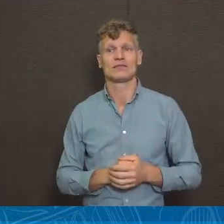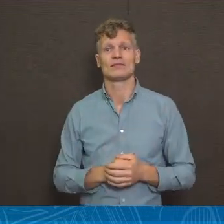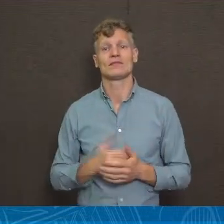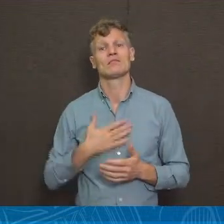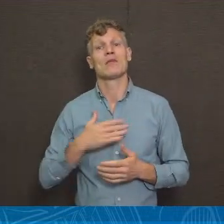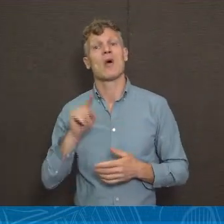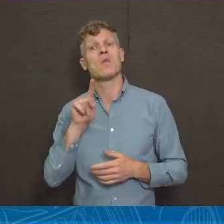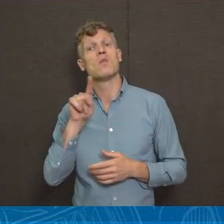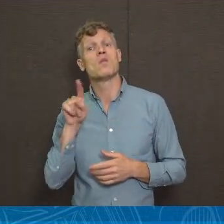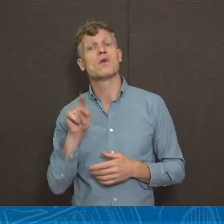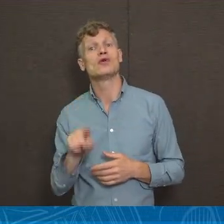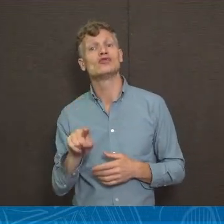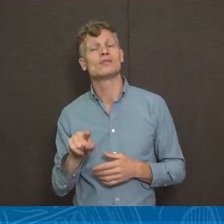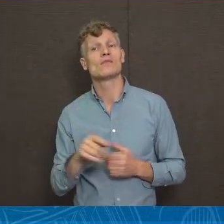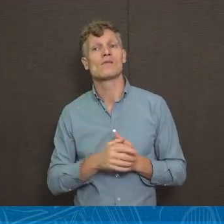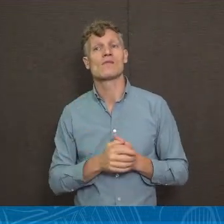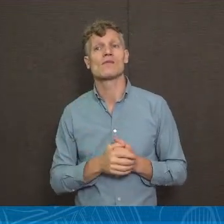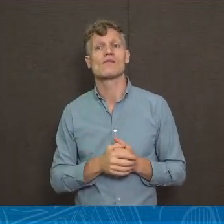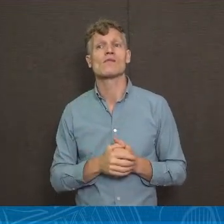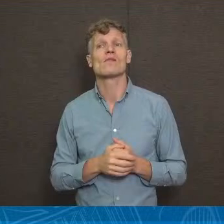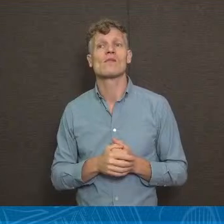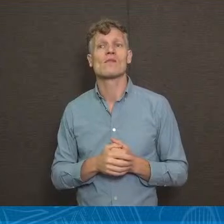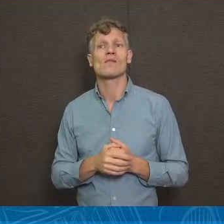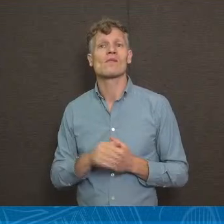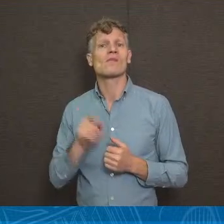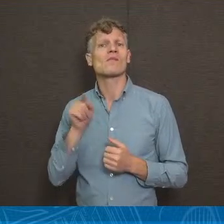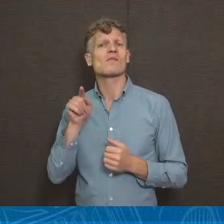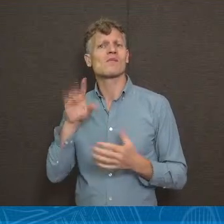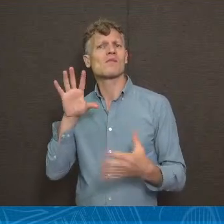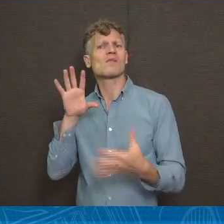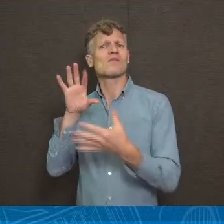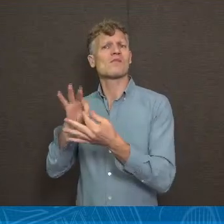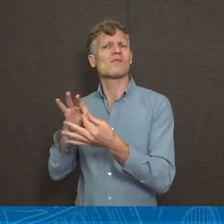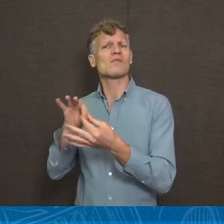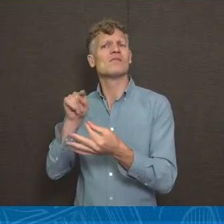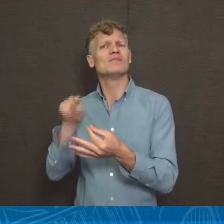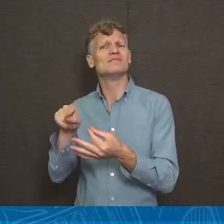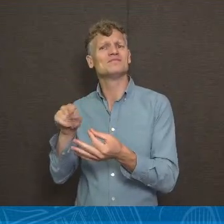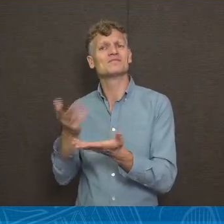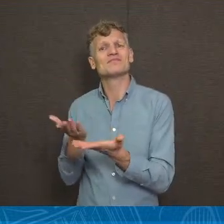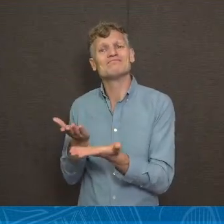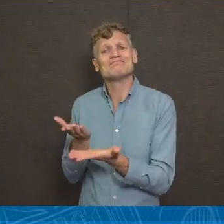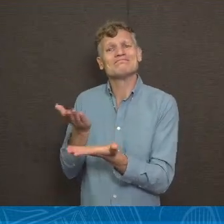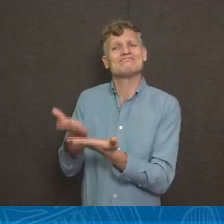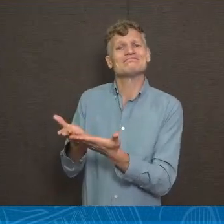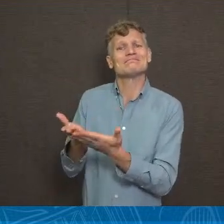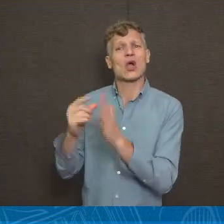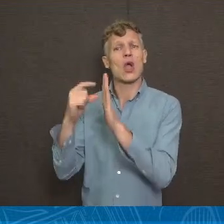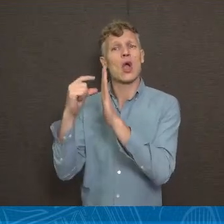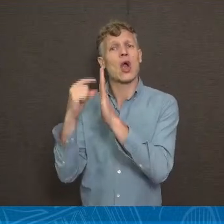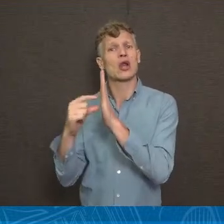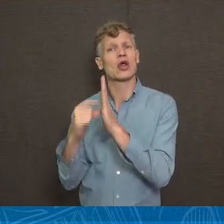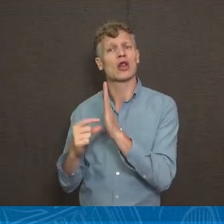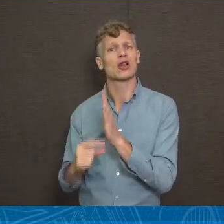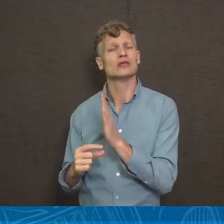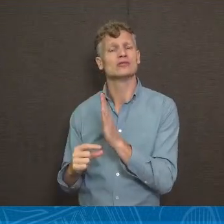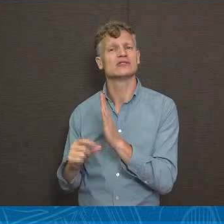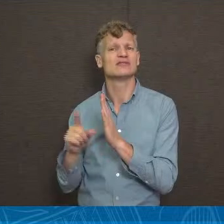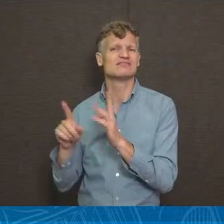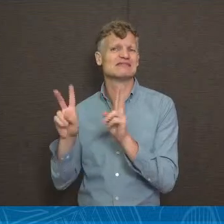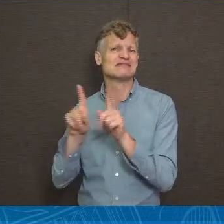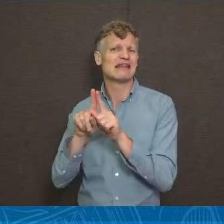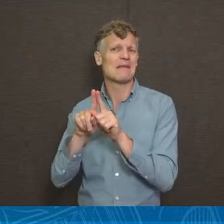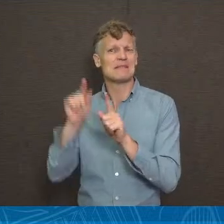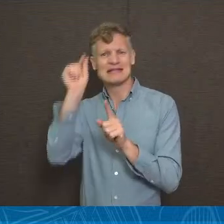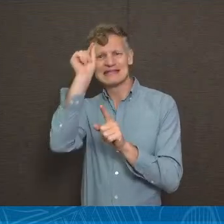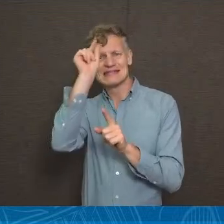Philippines who designed the soft articles. How you navigate this soft article,